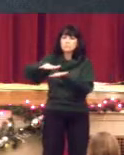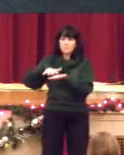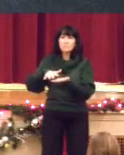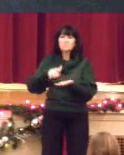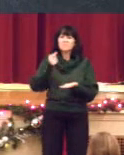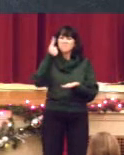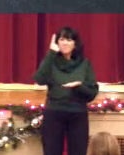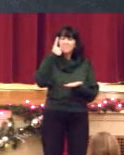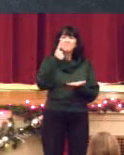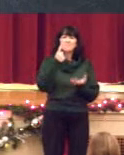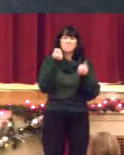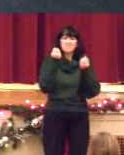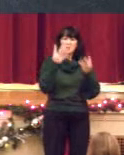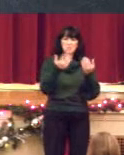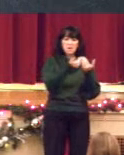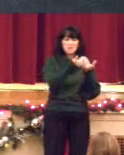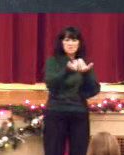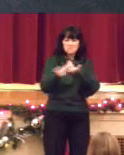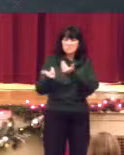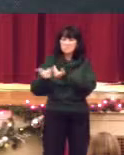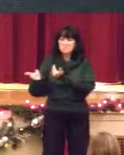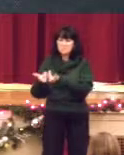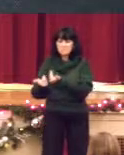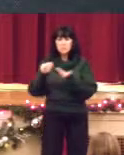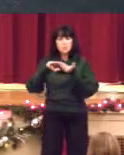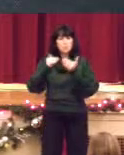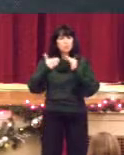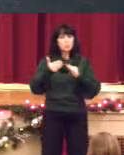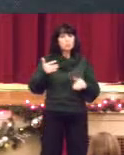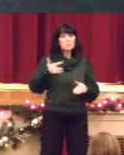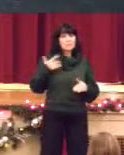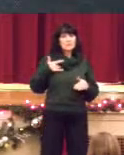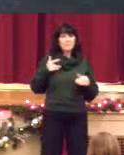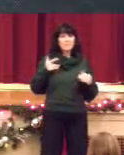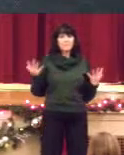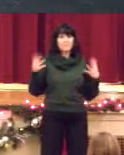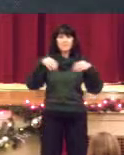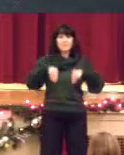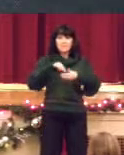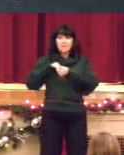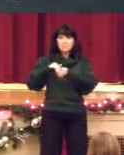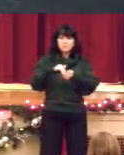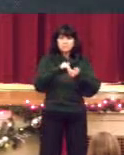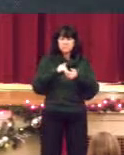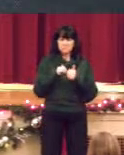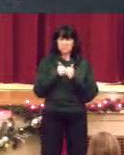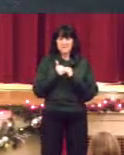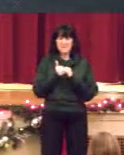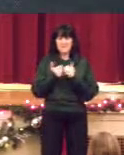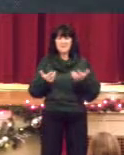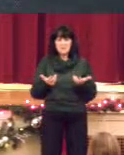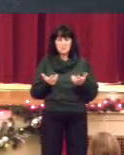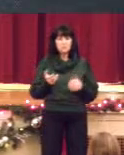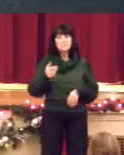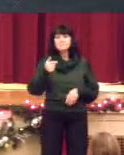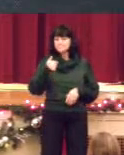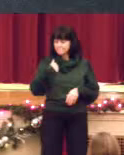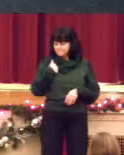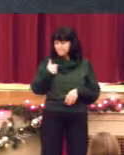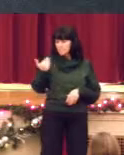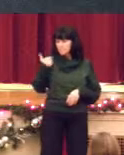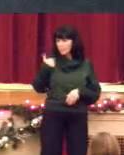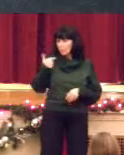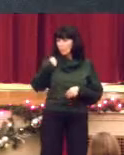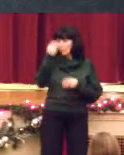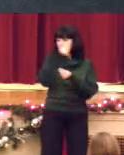I've shared a story about students who live on 30th Street their families move just a block or two away and now